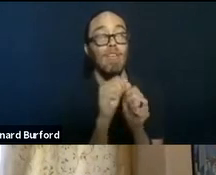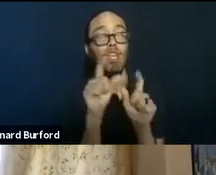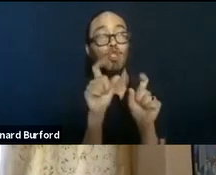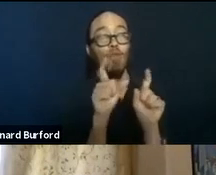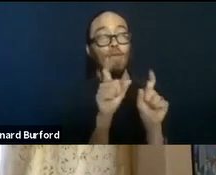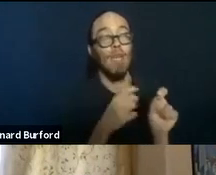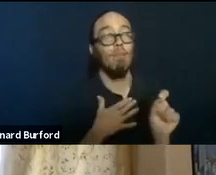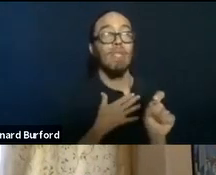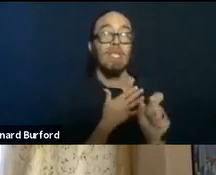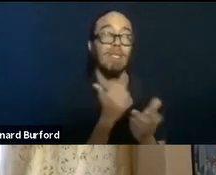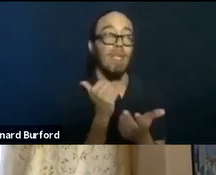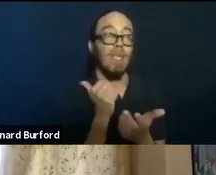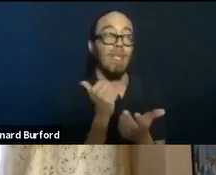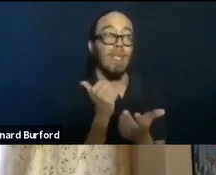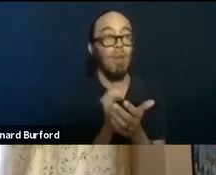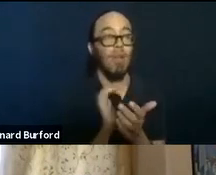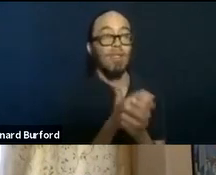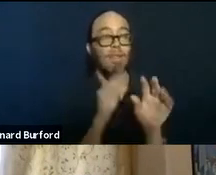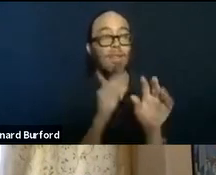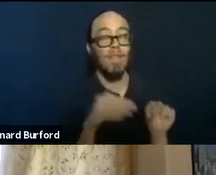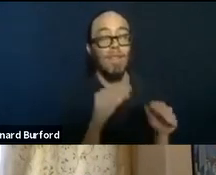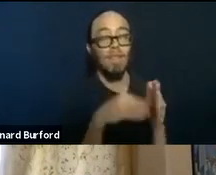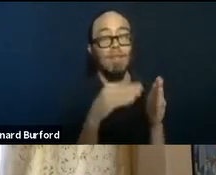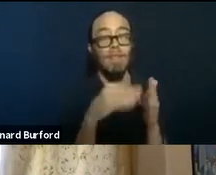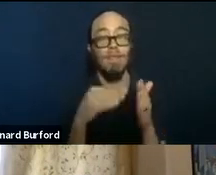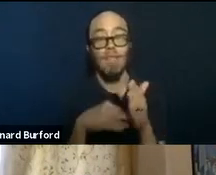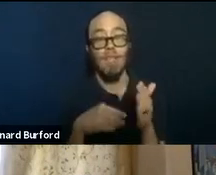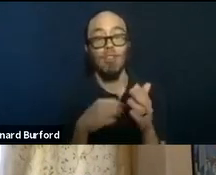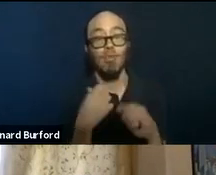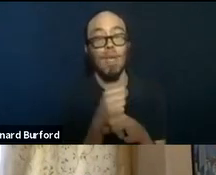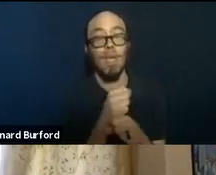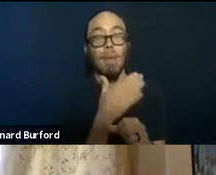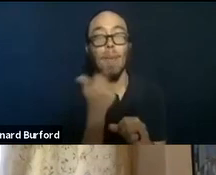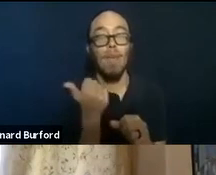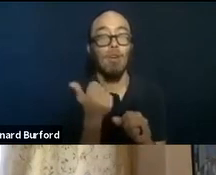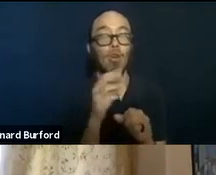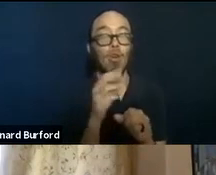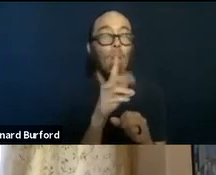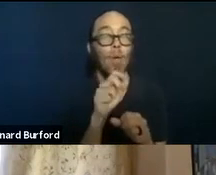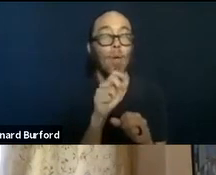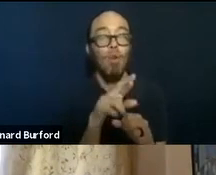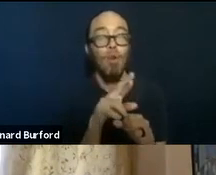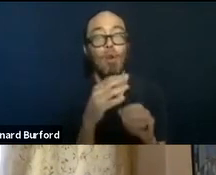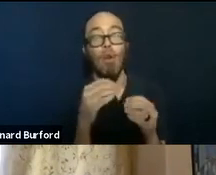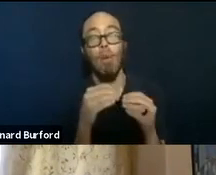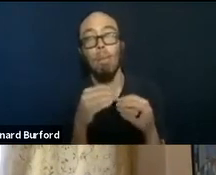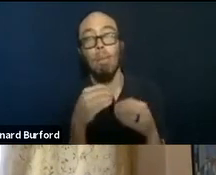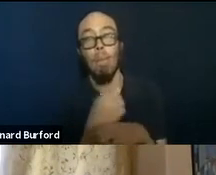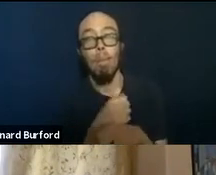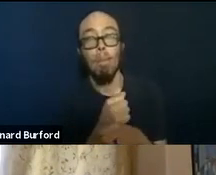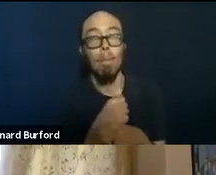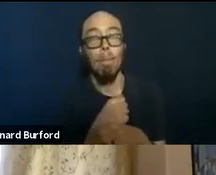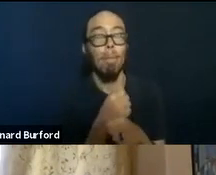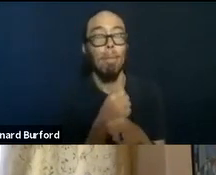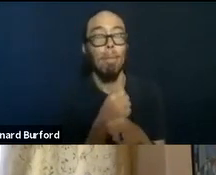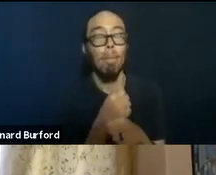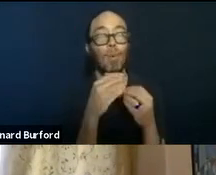help us fill it in to make it better, to make it more effective next time, to make it more meaningful, and